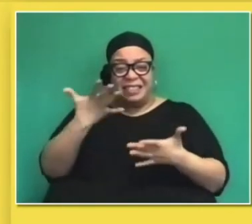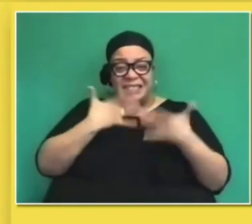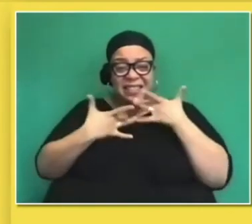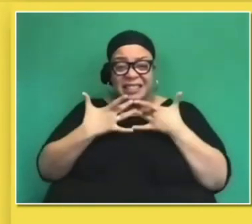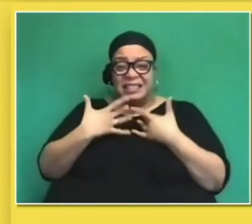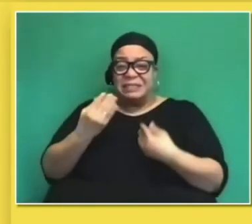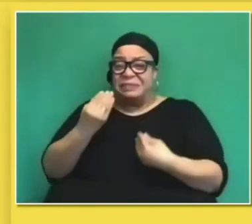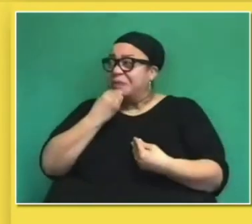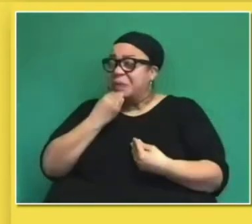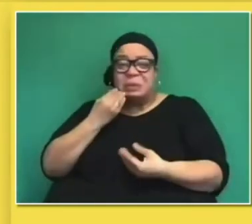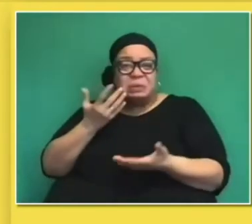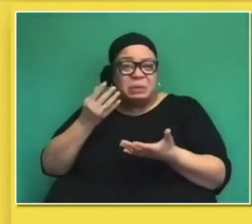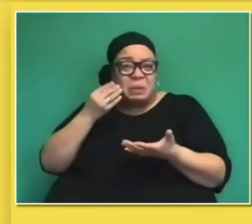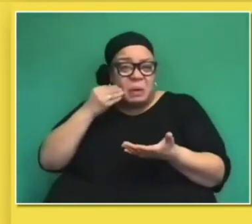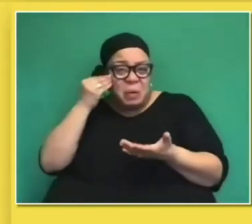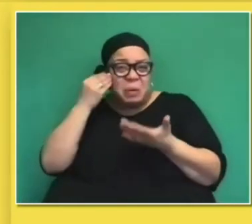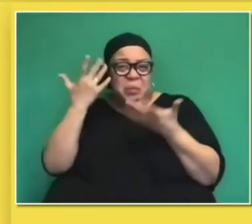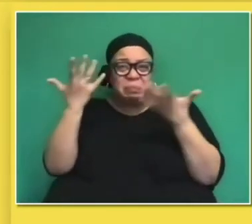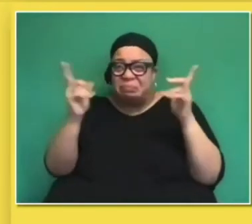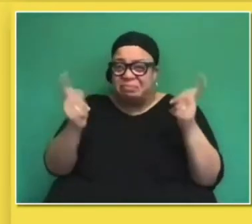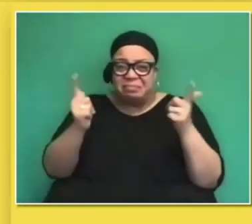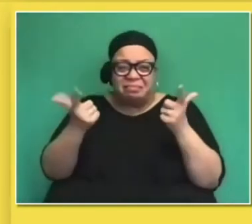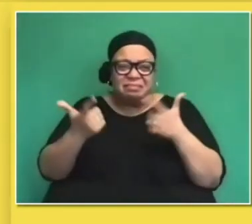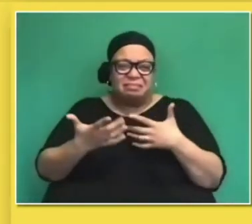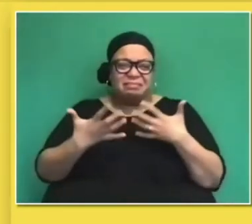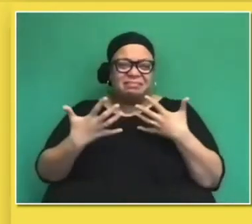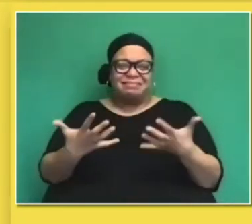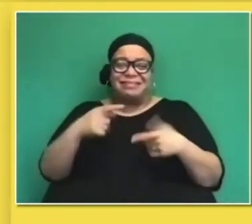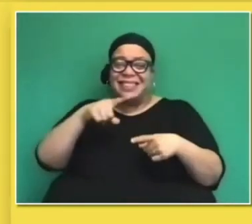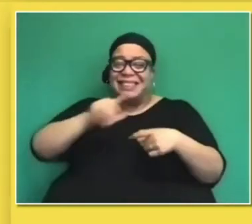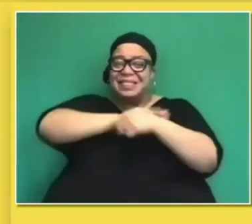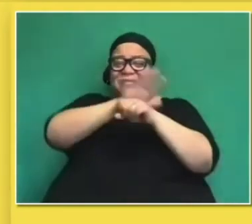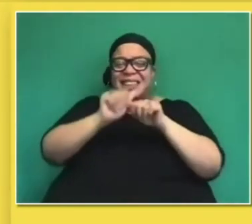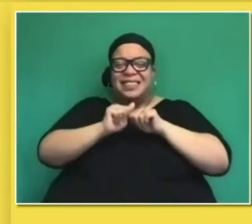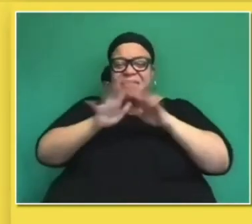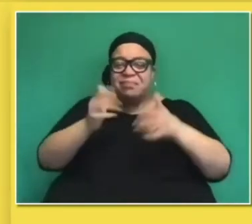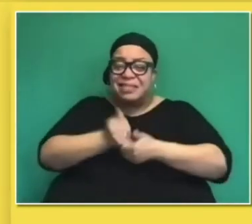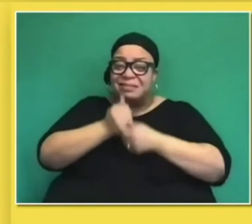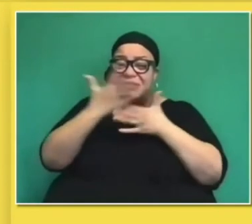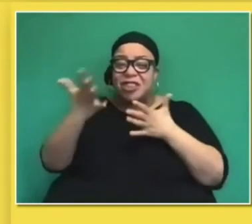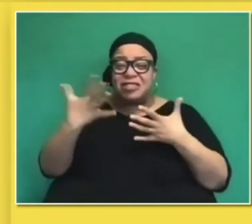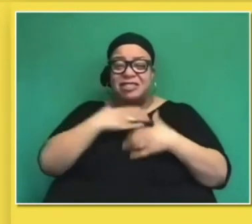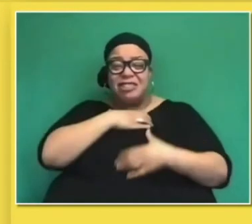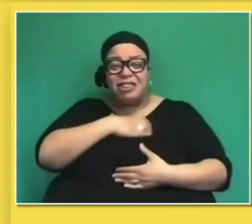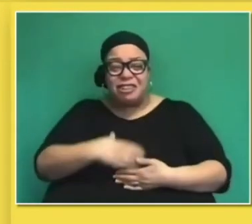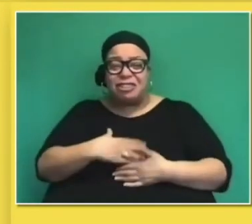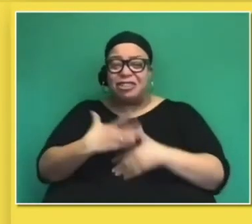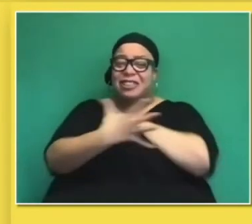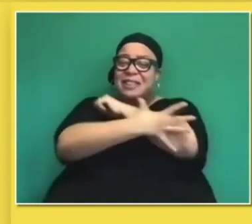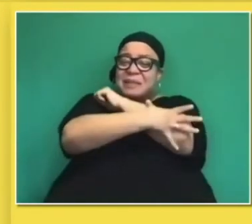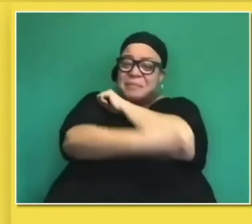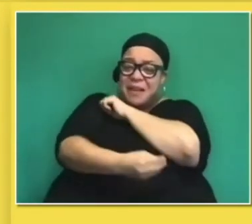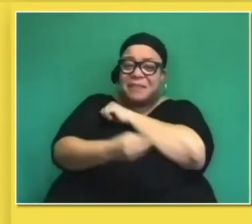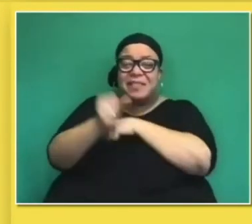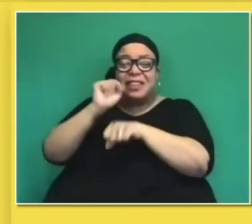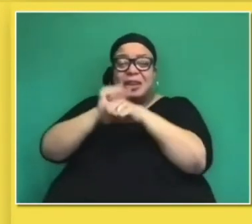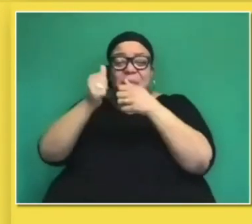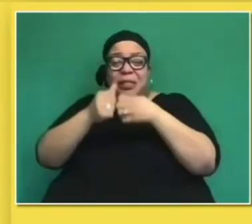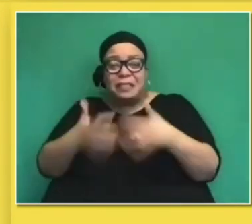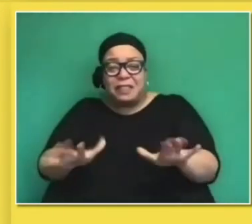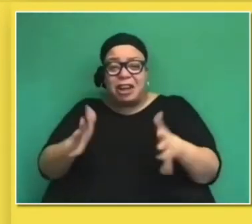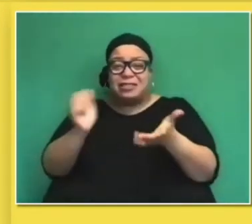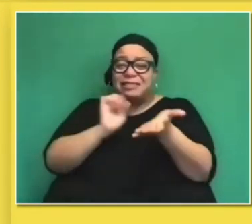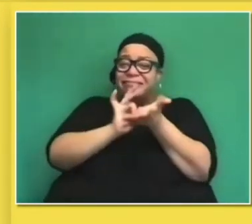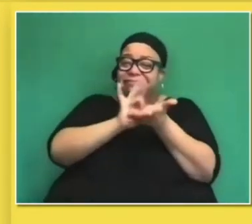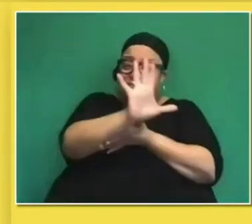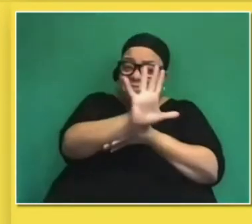worse. We know in Lowndes County, Alabama, families have raw sewage in their yards and mold in their homes. We know